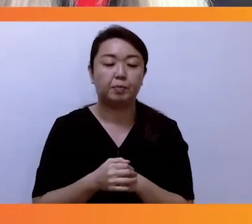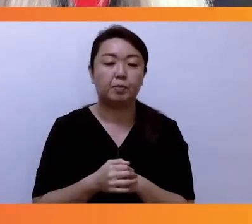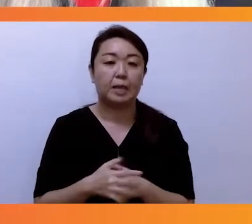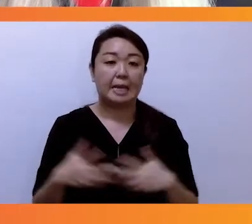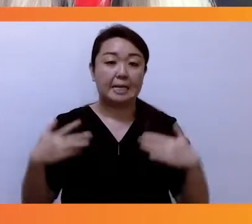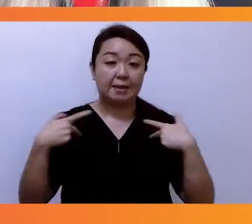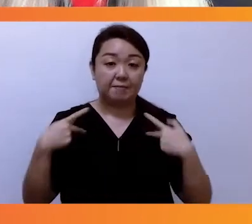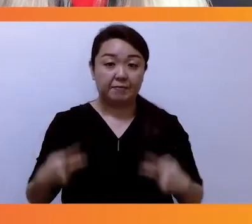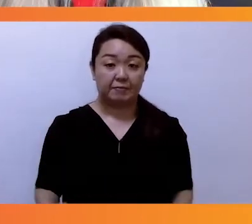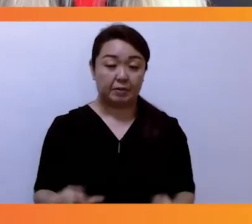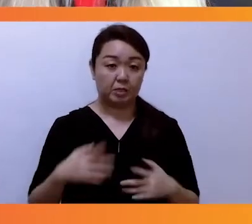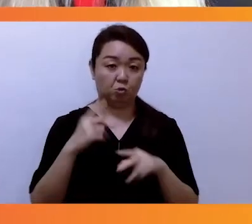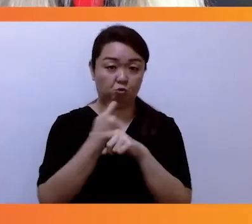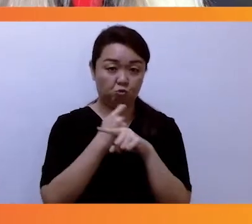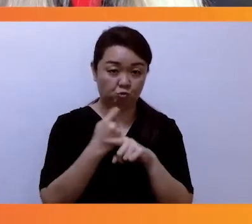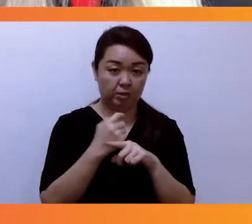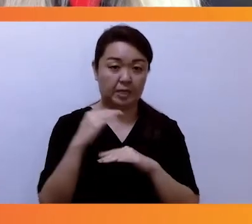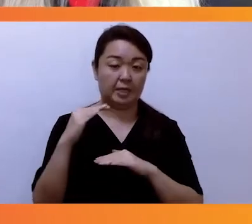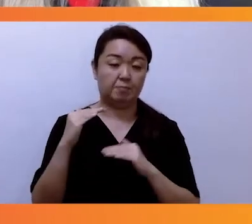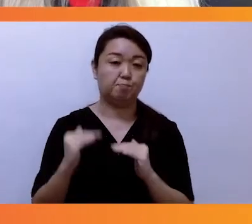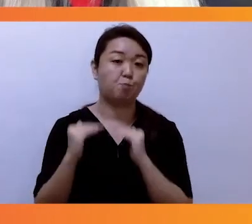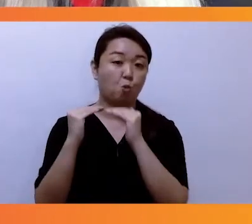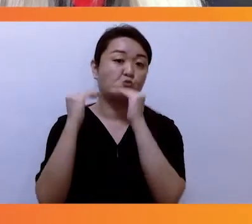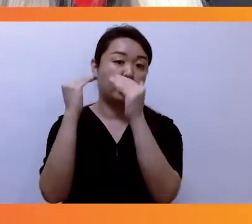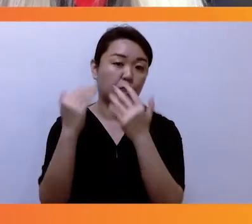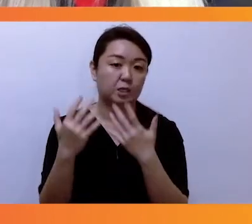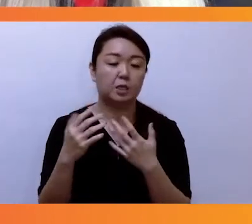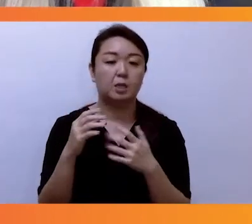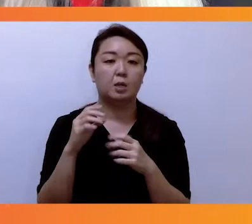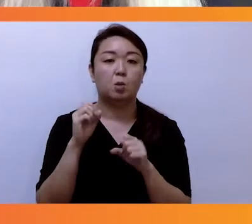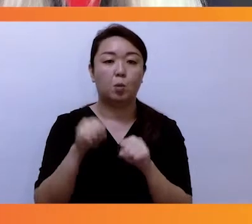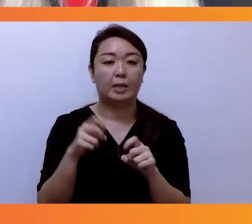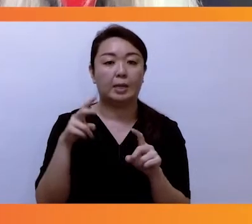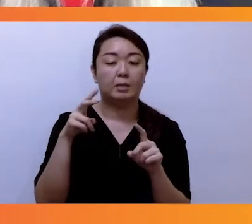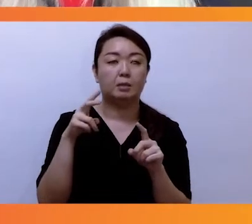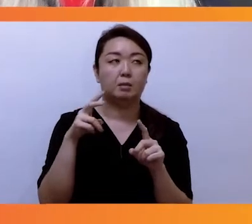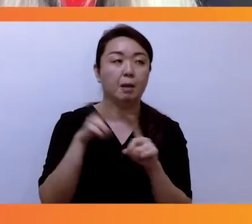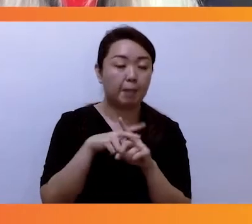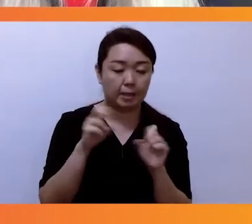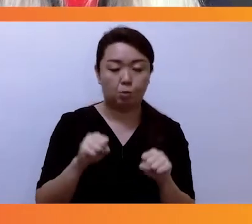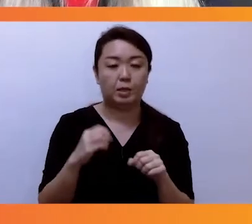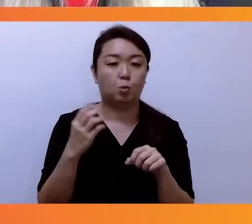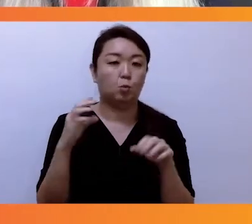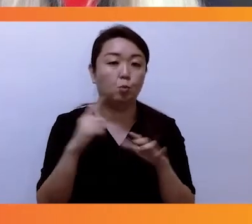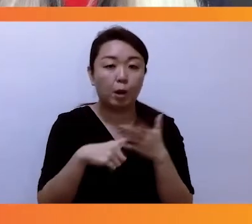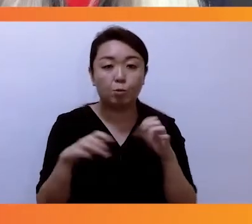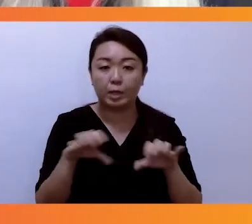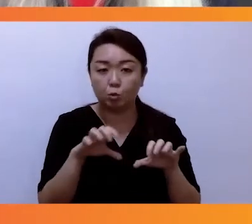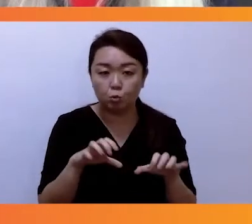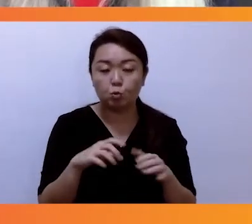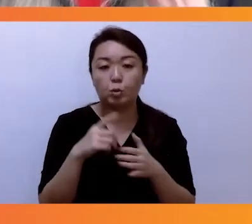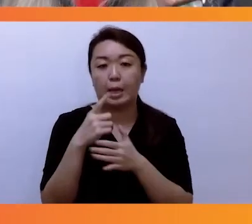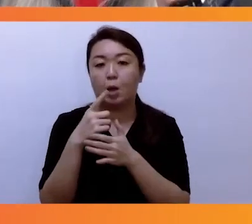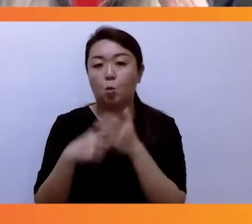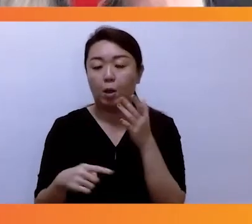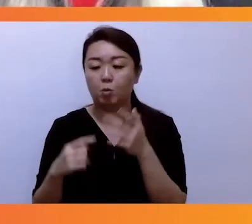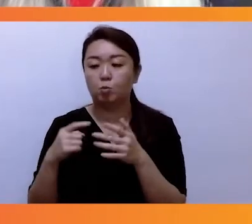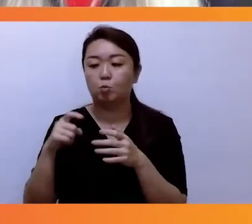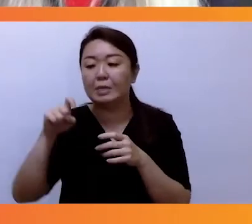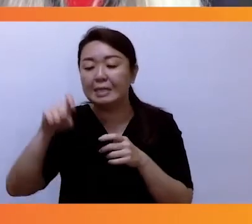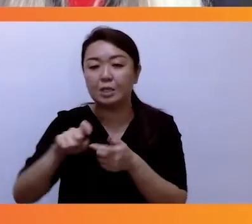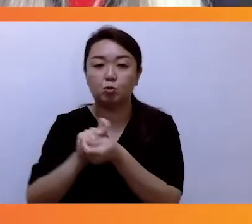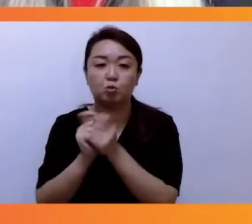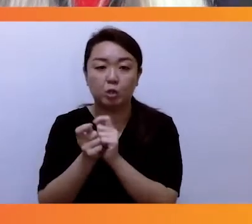The physiological training progressions then apply to what we can do, and then we have to figure out what do we need